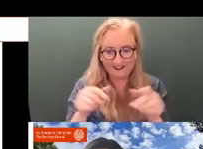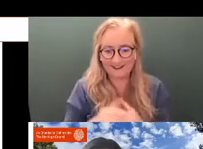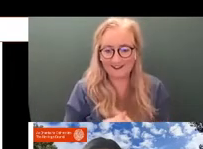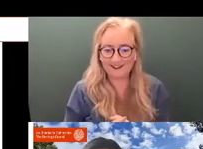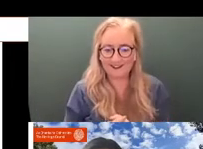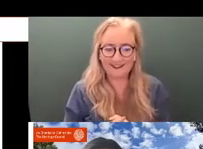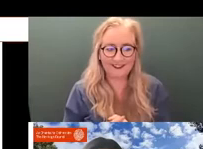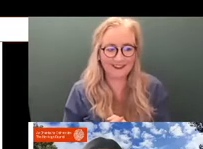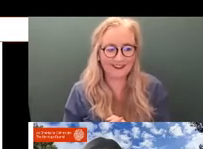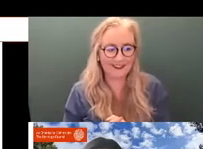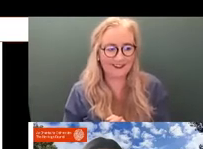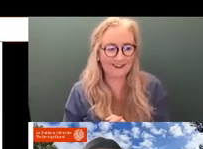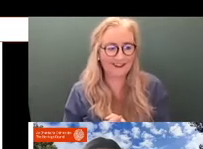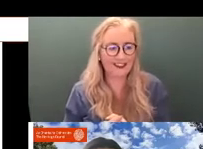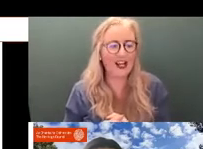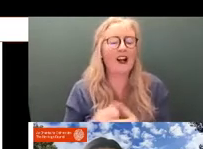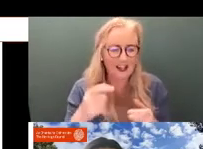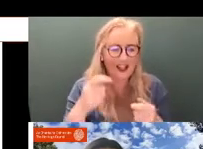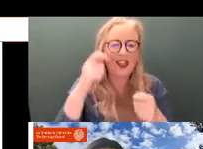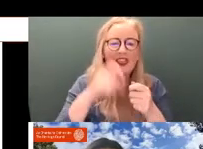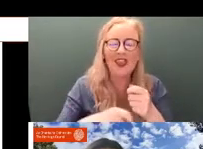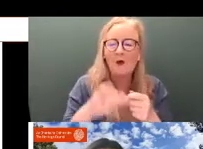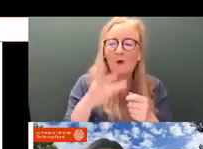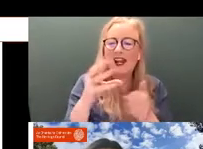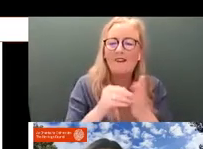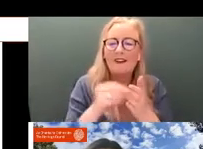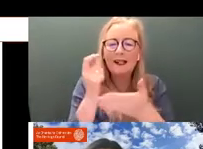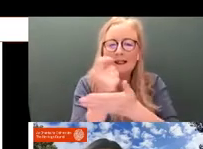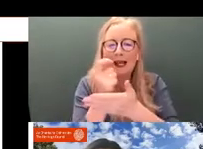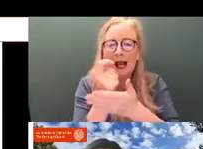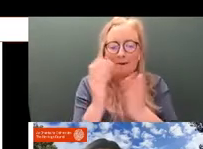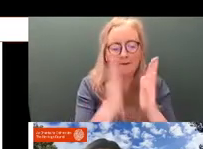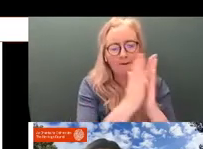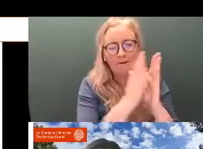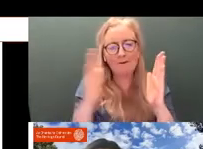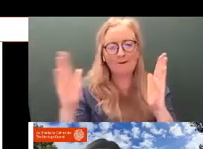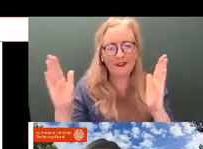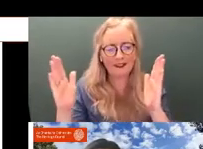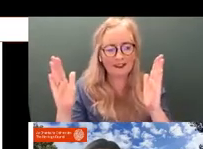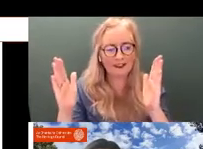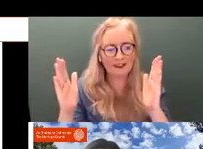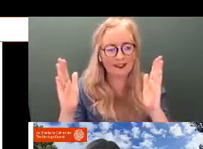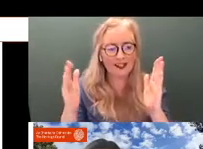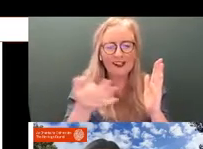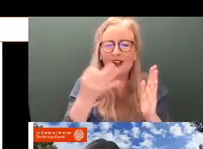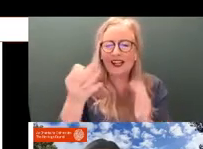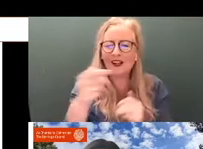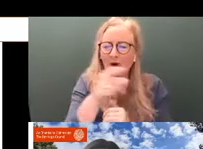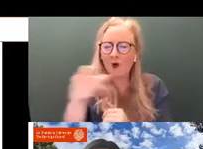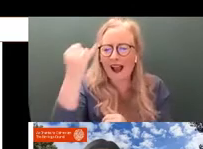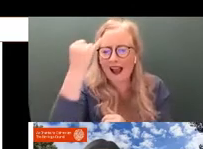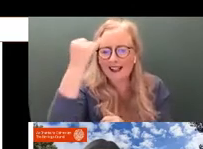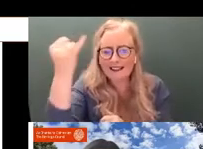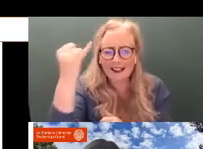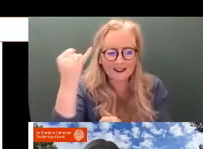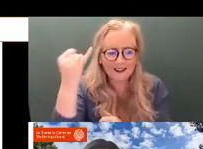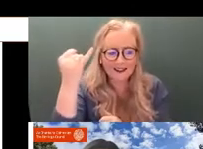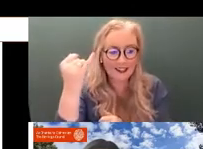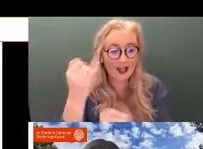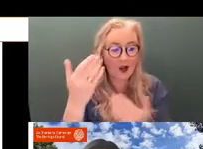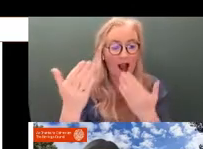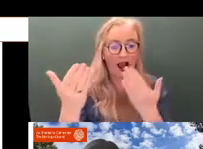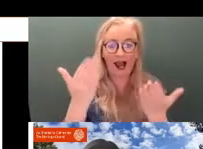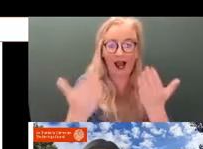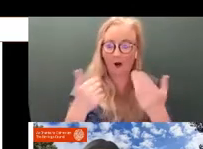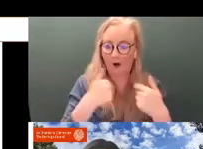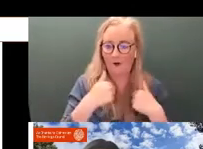And then we just said and then we have the timeline for. So this is just to give you an idea of the approach for this